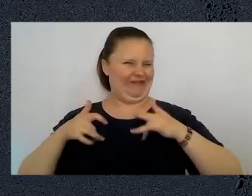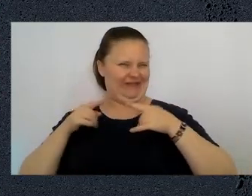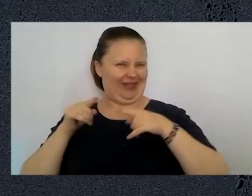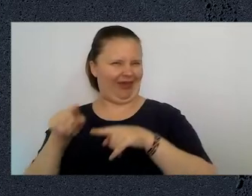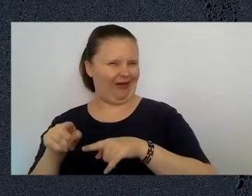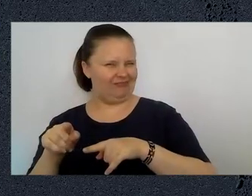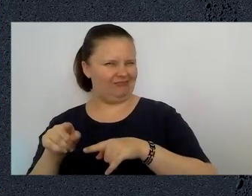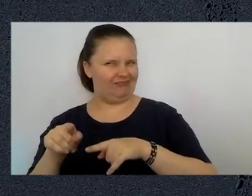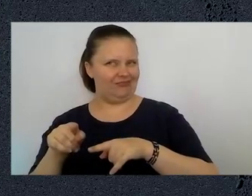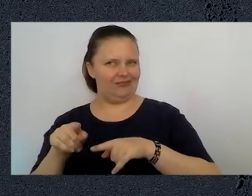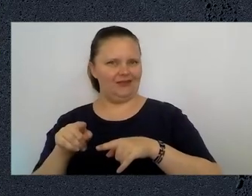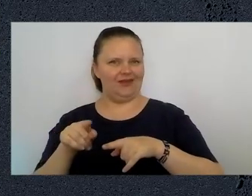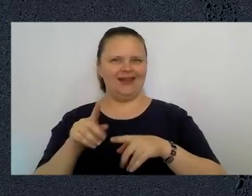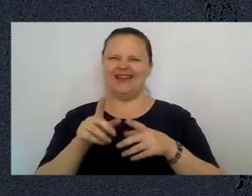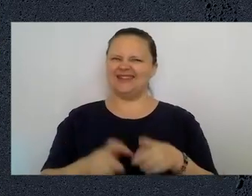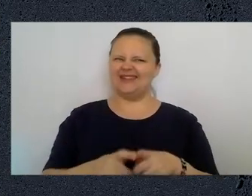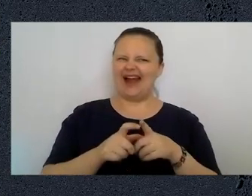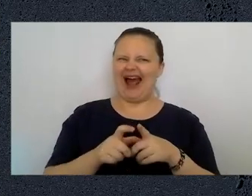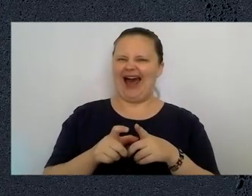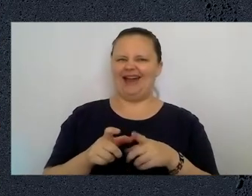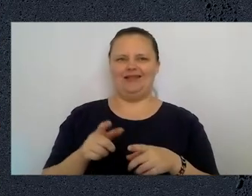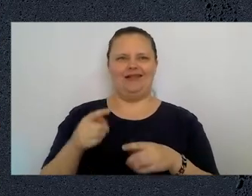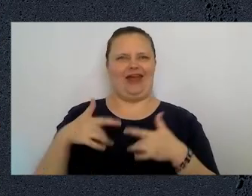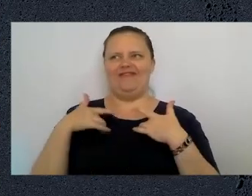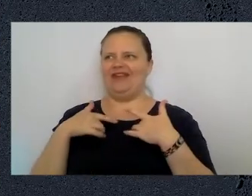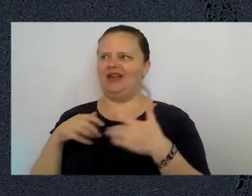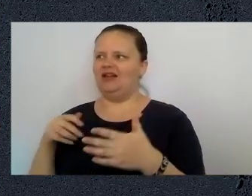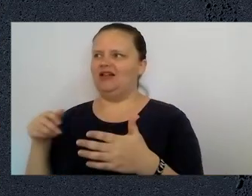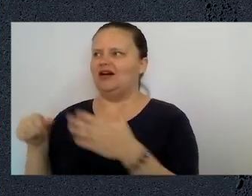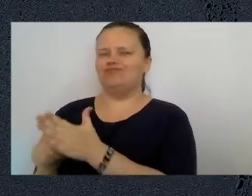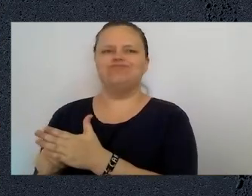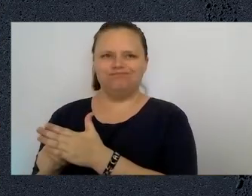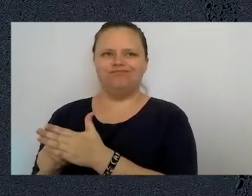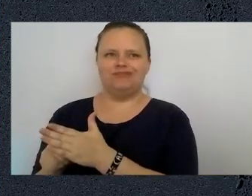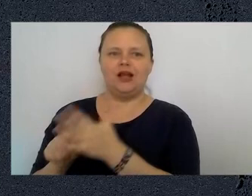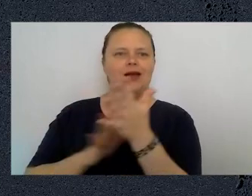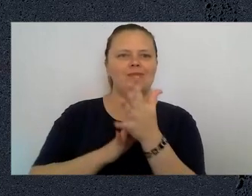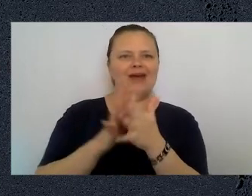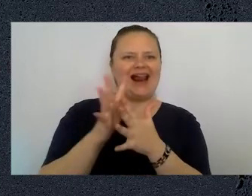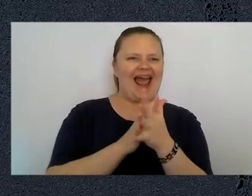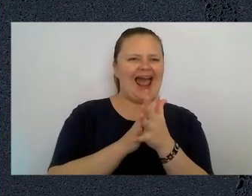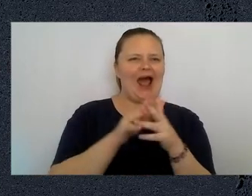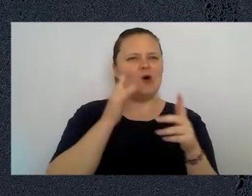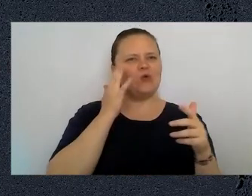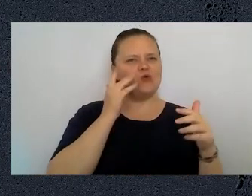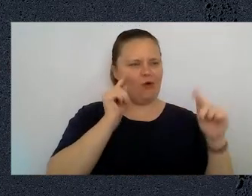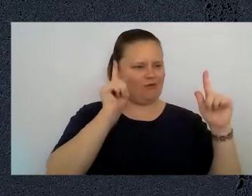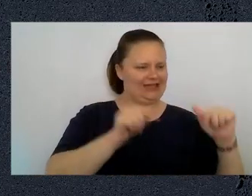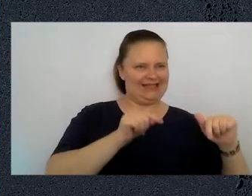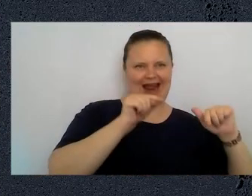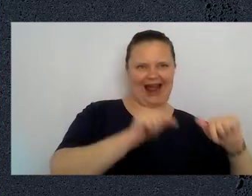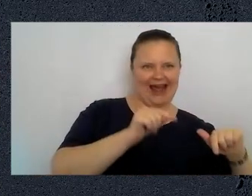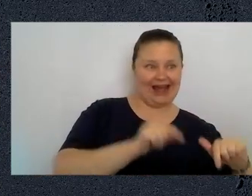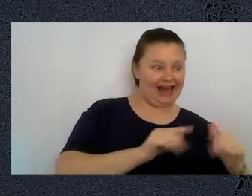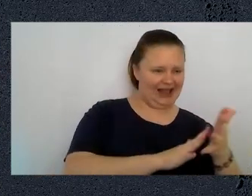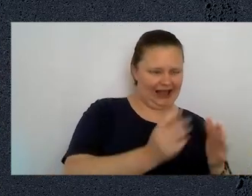So that's the hard part, is actually getting what's happening up here filtering all the way down to the students at school. You